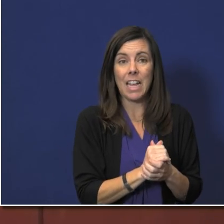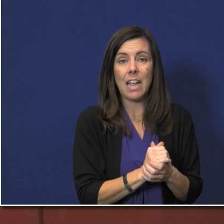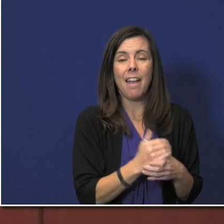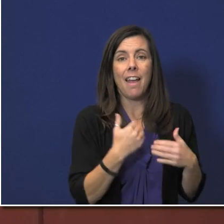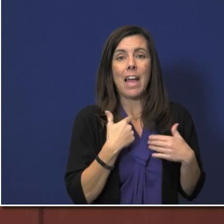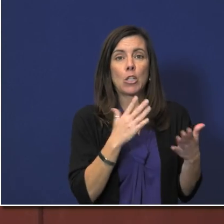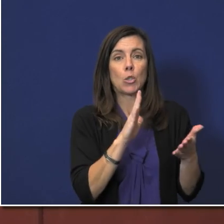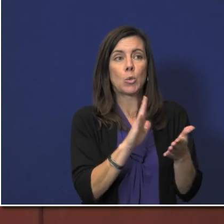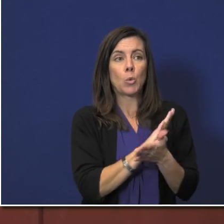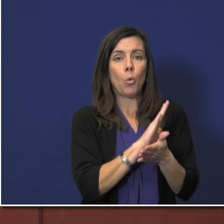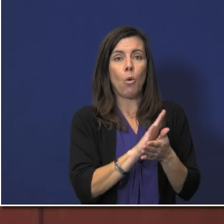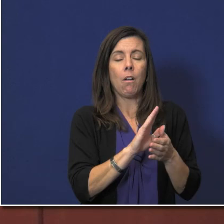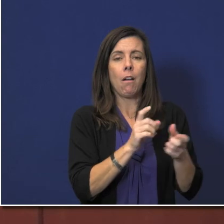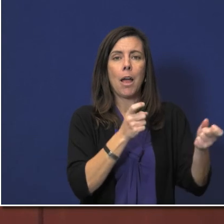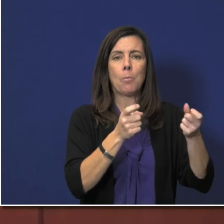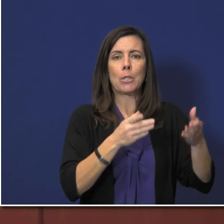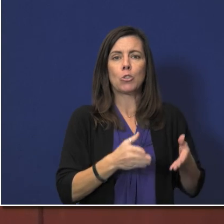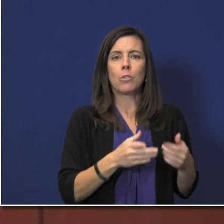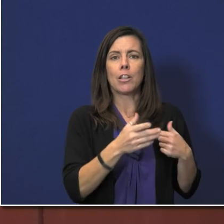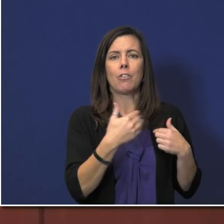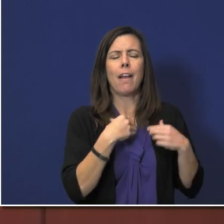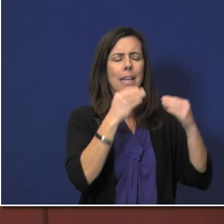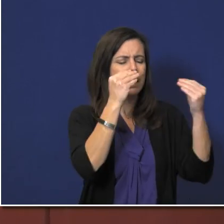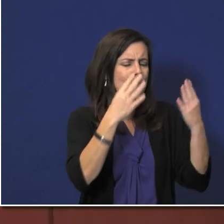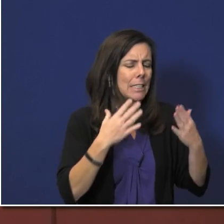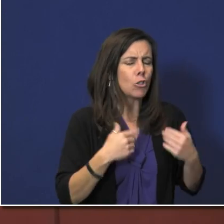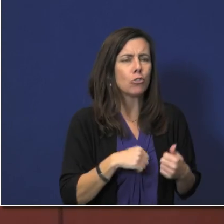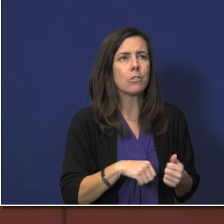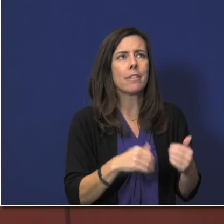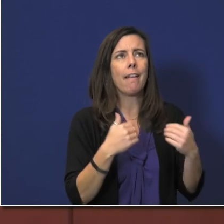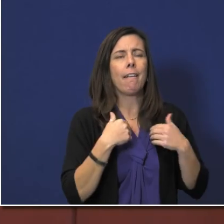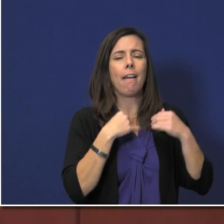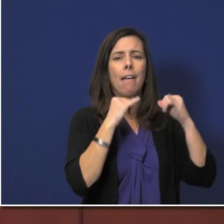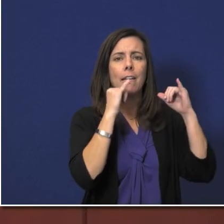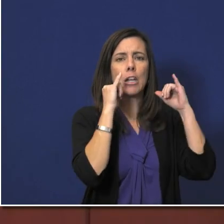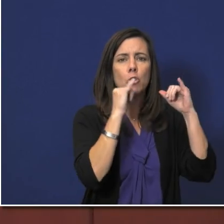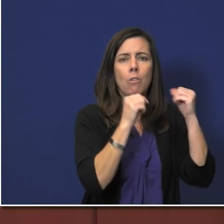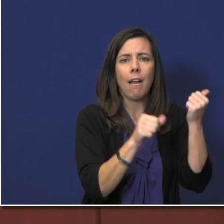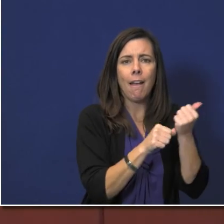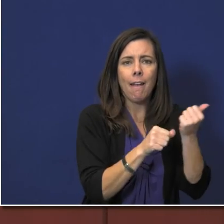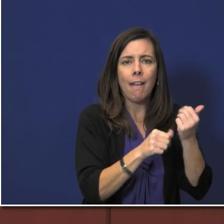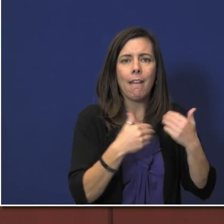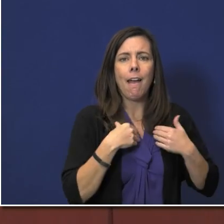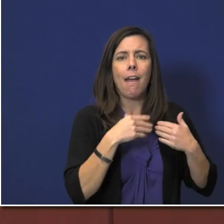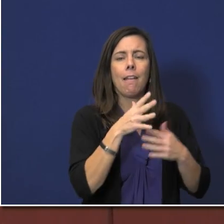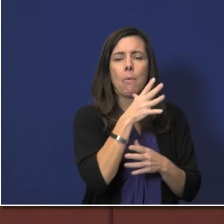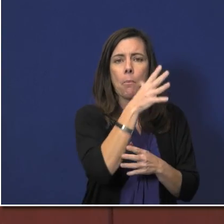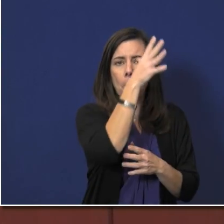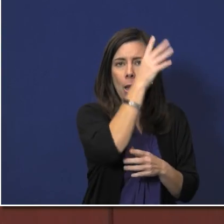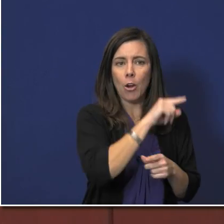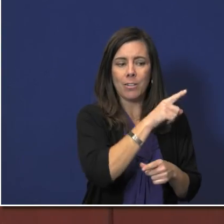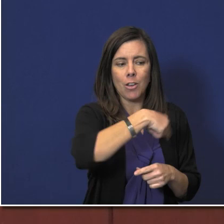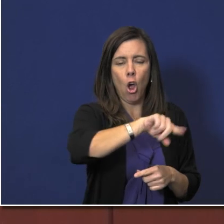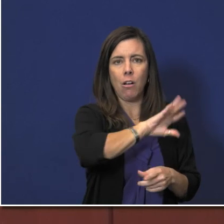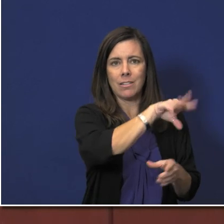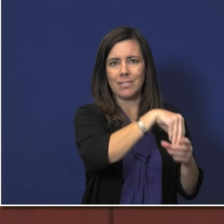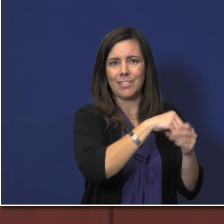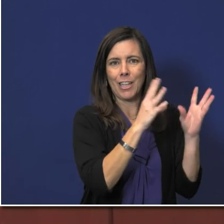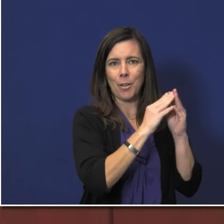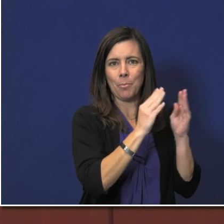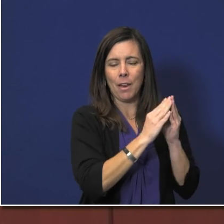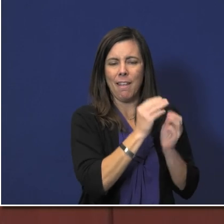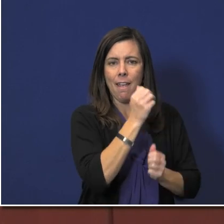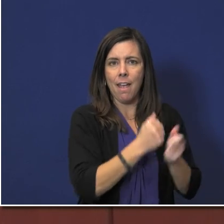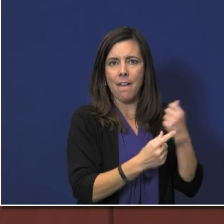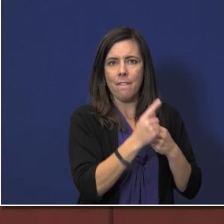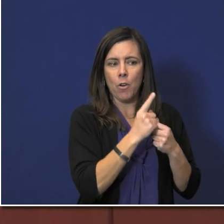school administrators, it had teachers, it had instructional aides, it had parents on that committee. and just everyone who